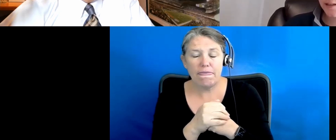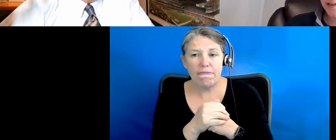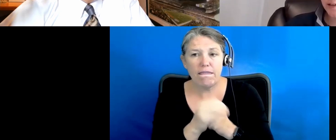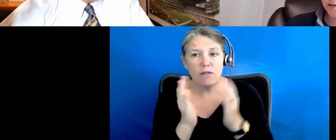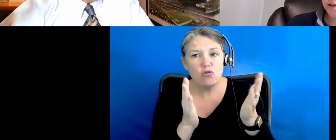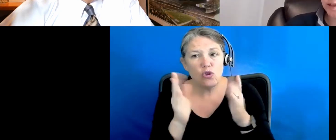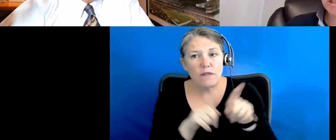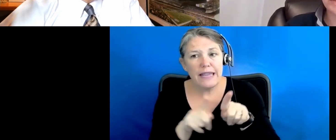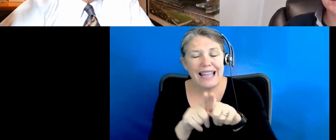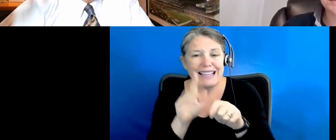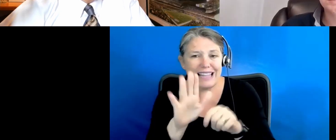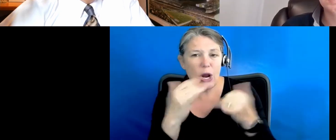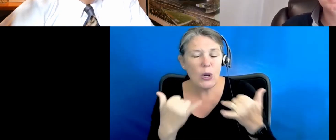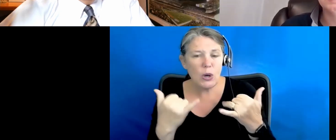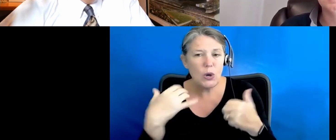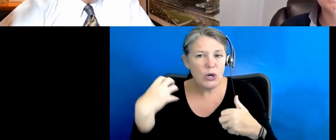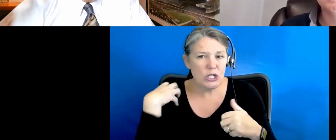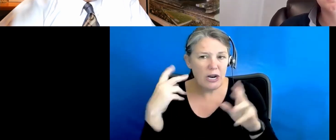serving as their current chairperson?